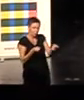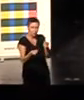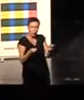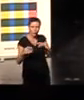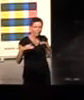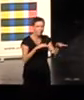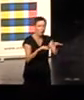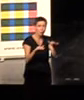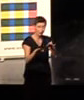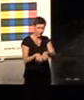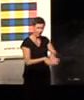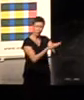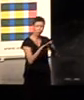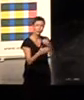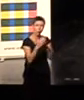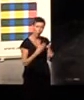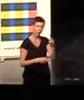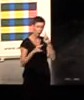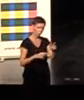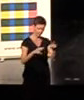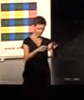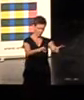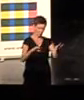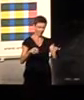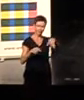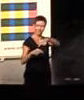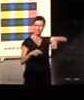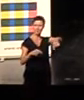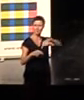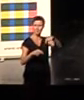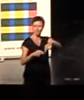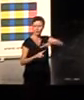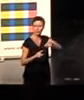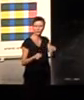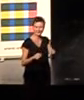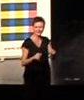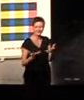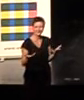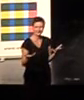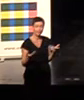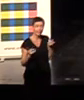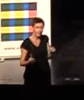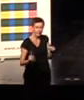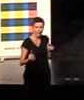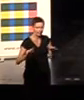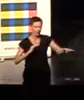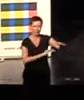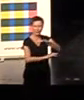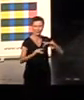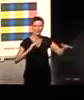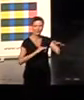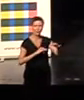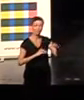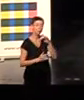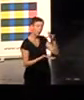democracy olie deals hoe het national dairy thor is een hier hoe jouw begin en city is